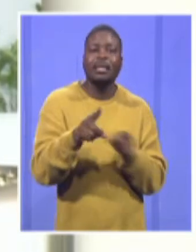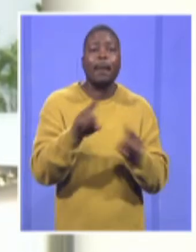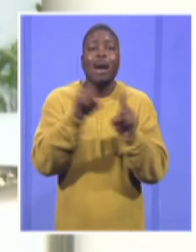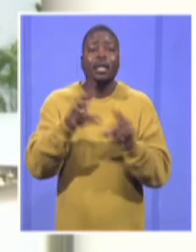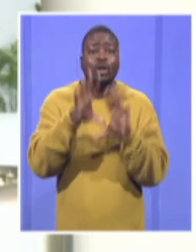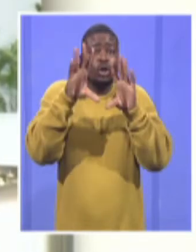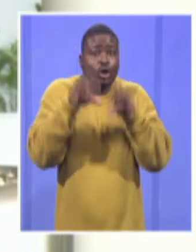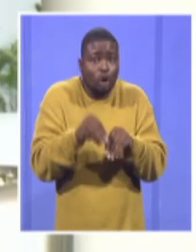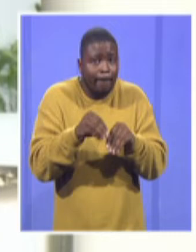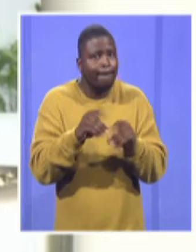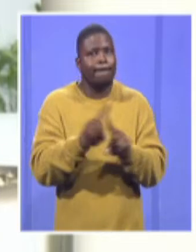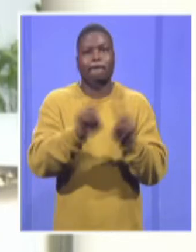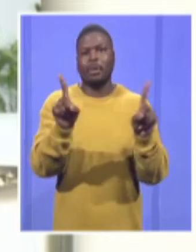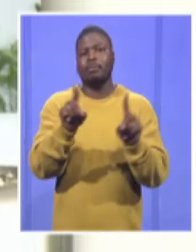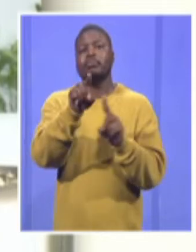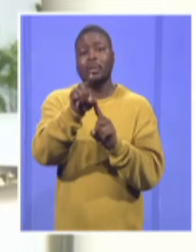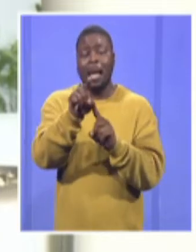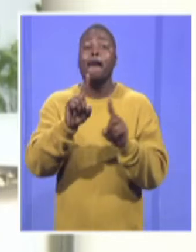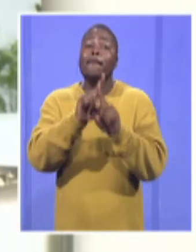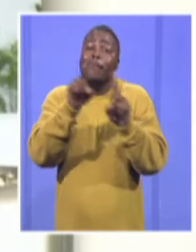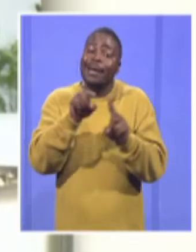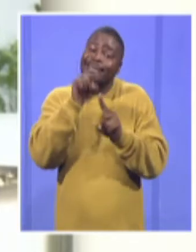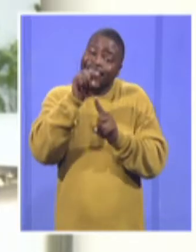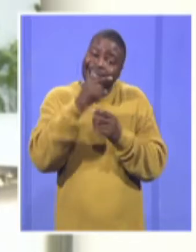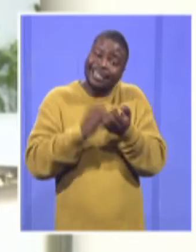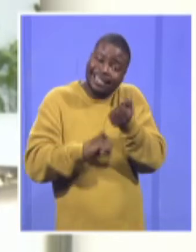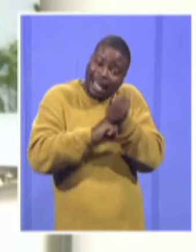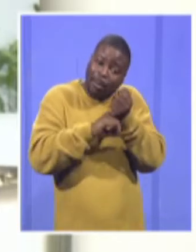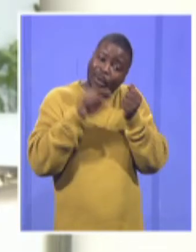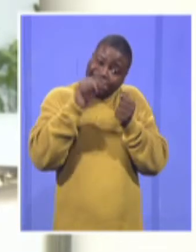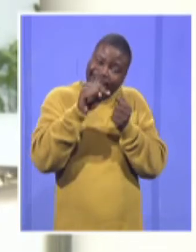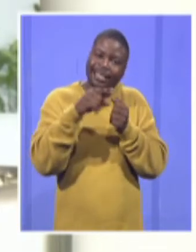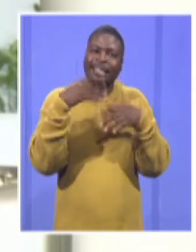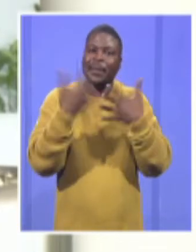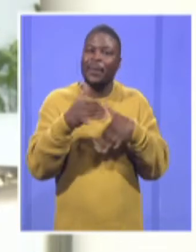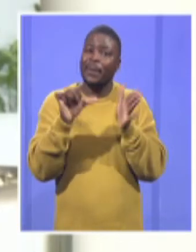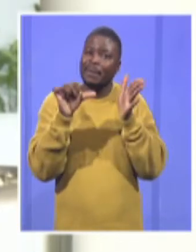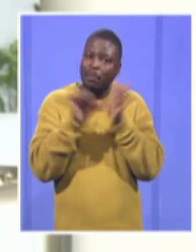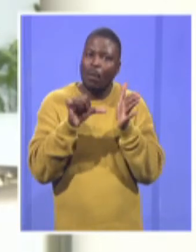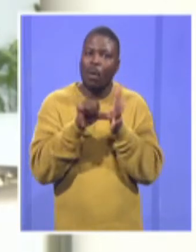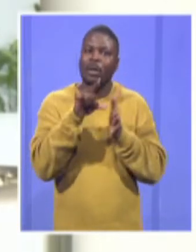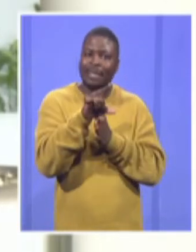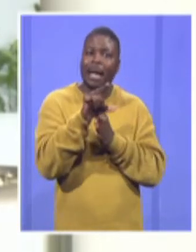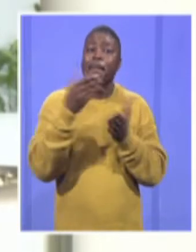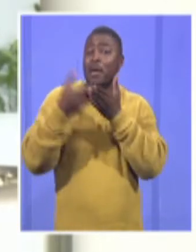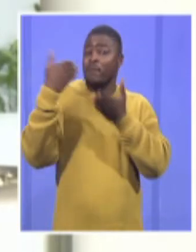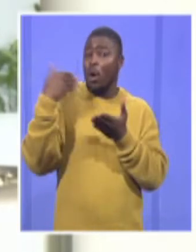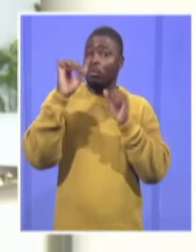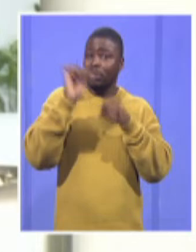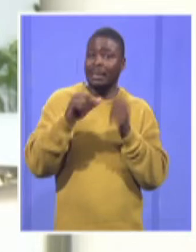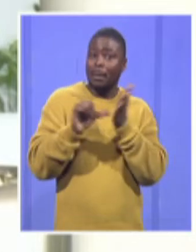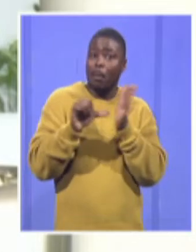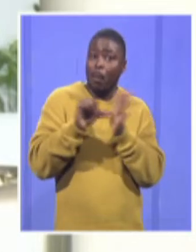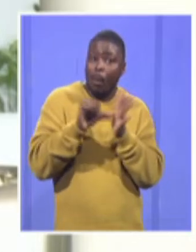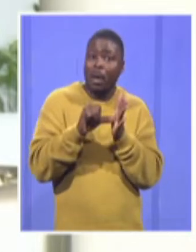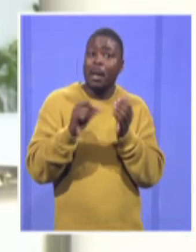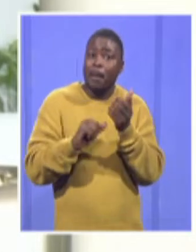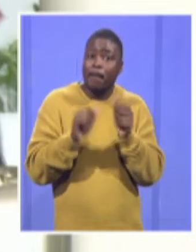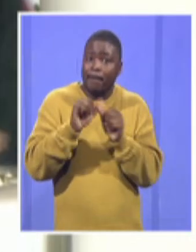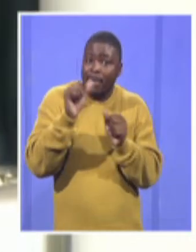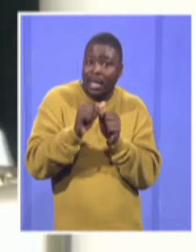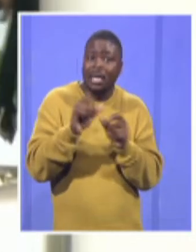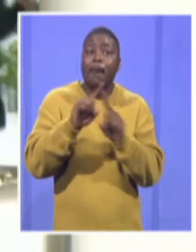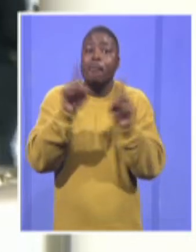her treatment. So which that direct contact and support, it was better. Like now what is happening, now we don't have